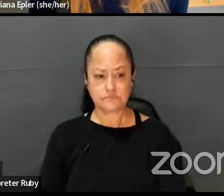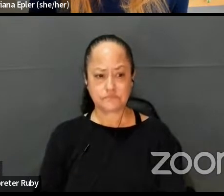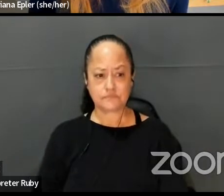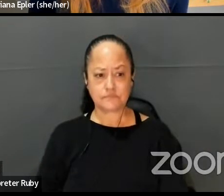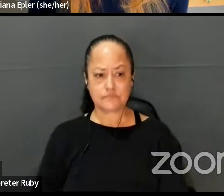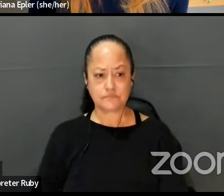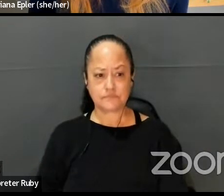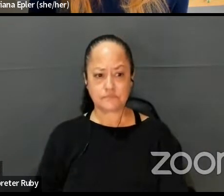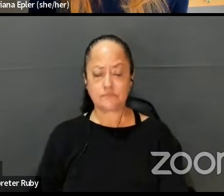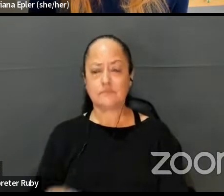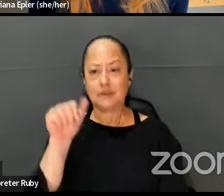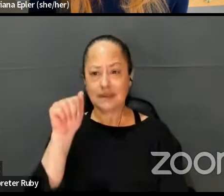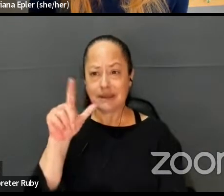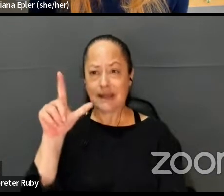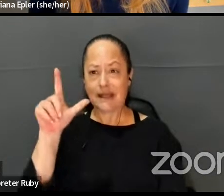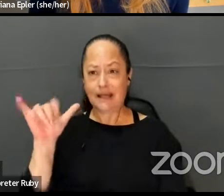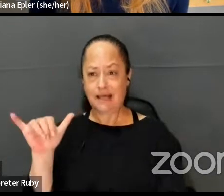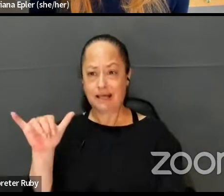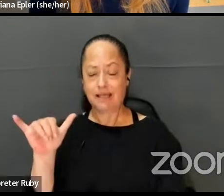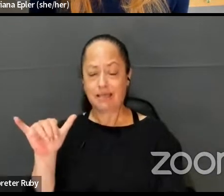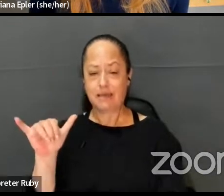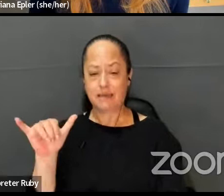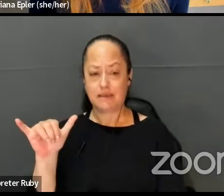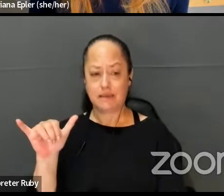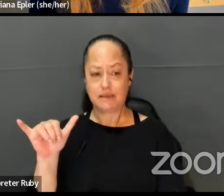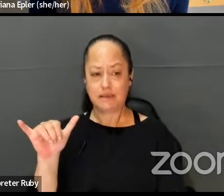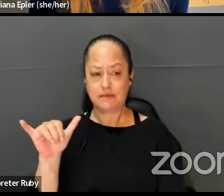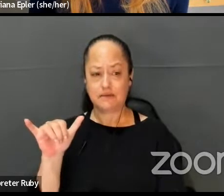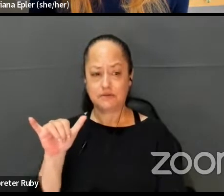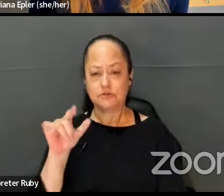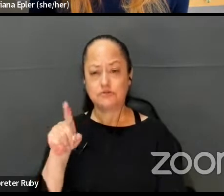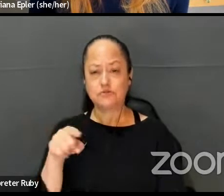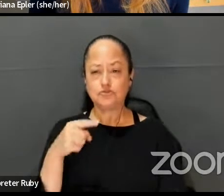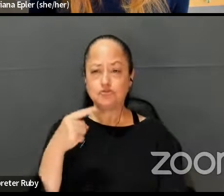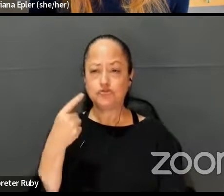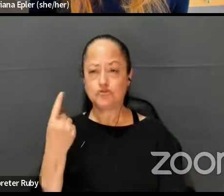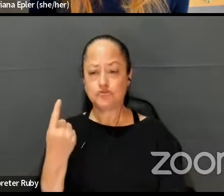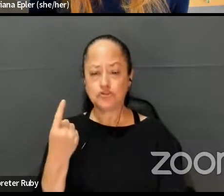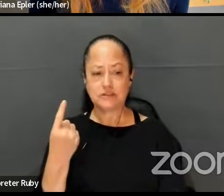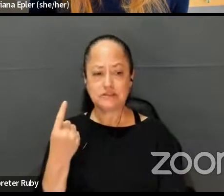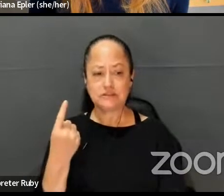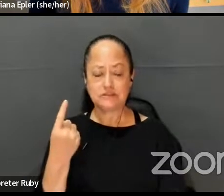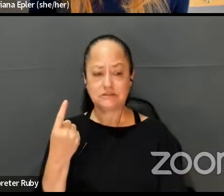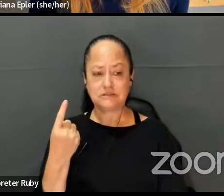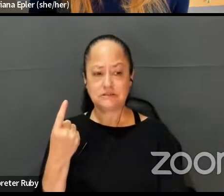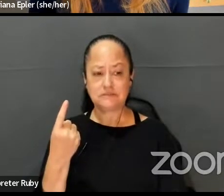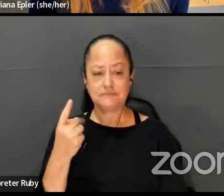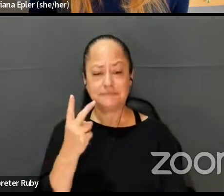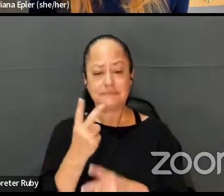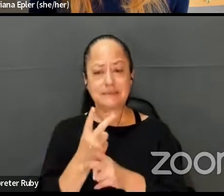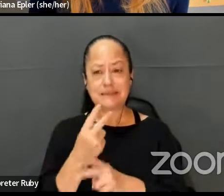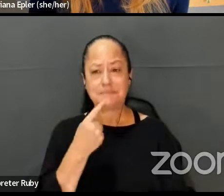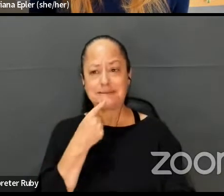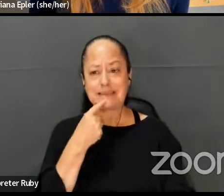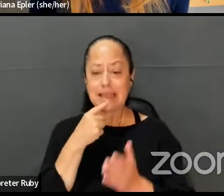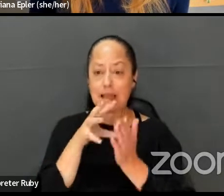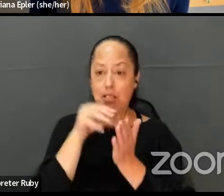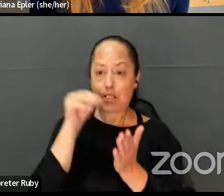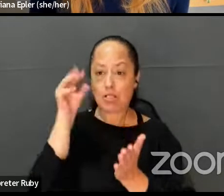an ally is just sort of I keep saying learning.